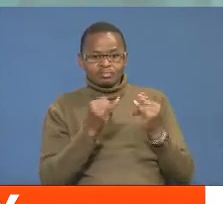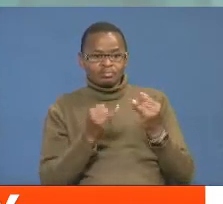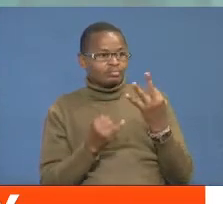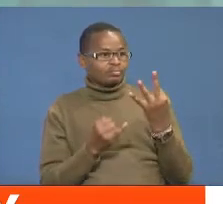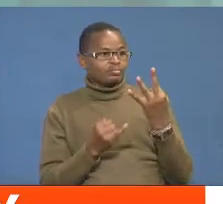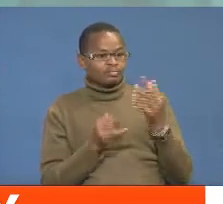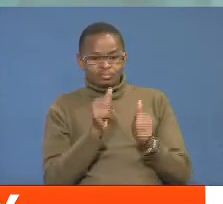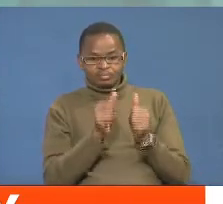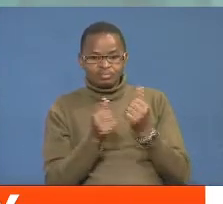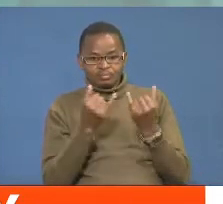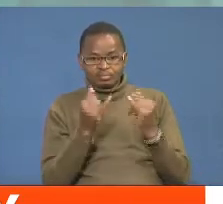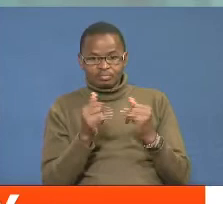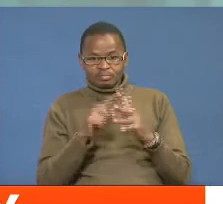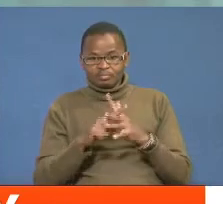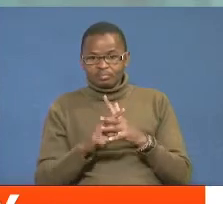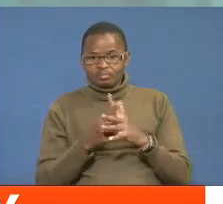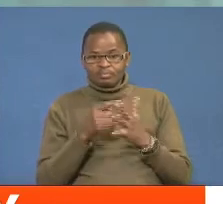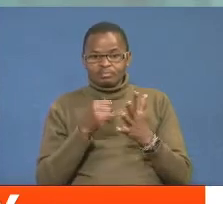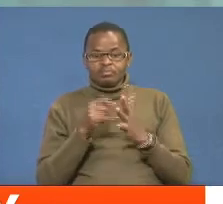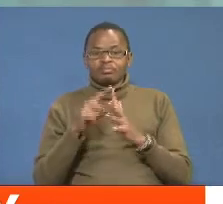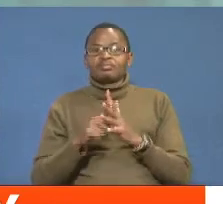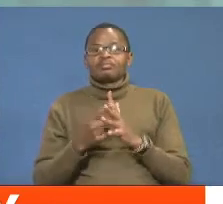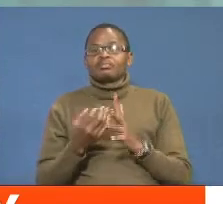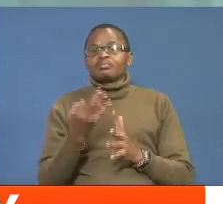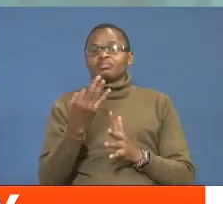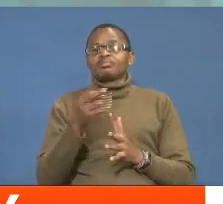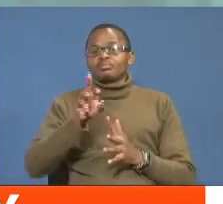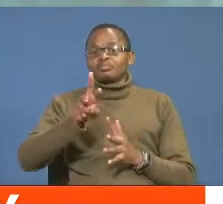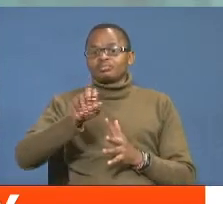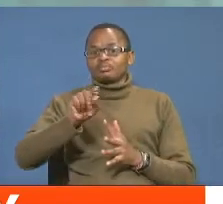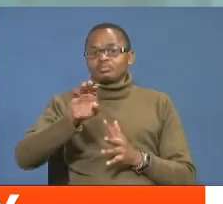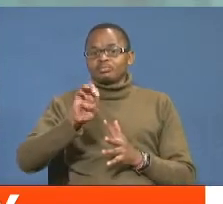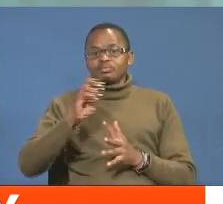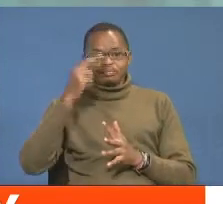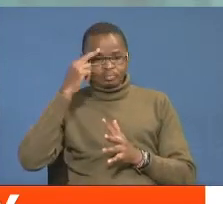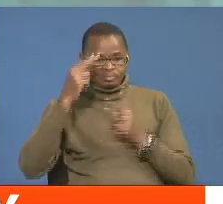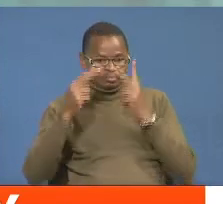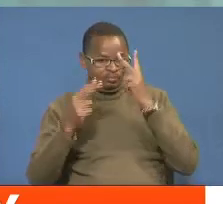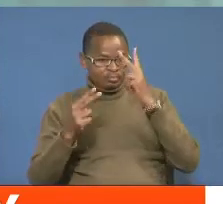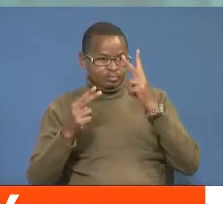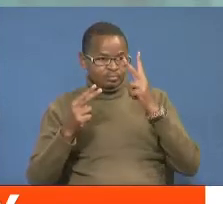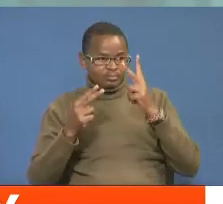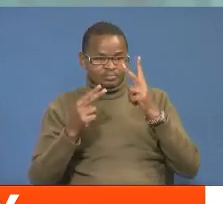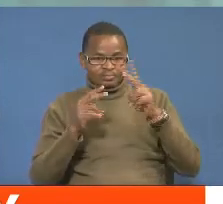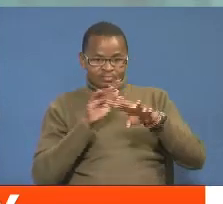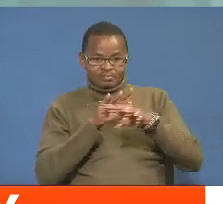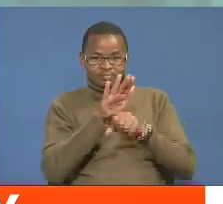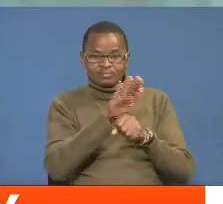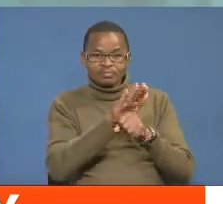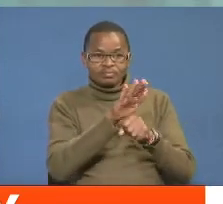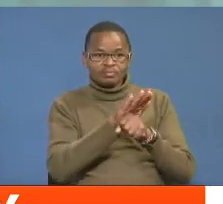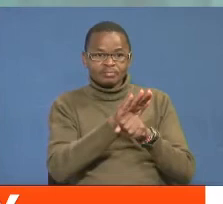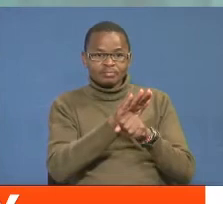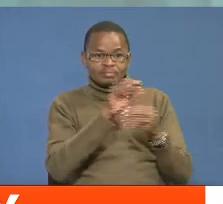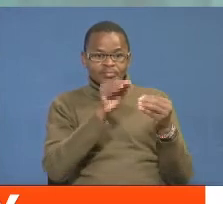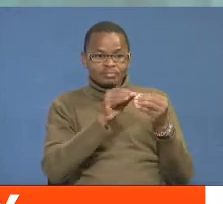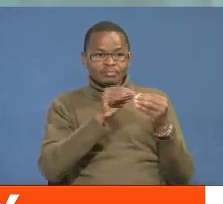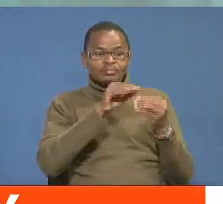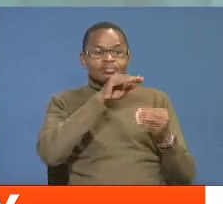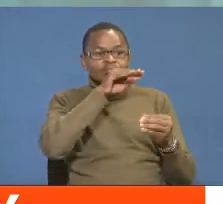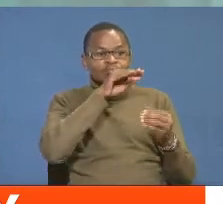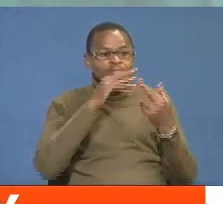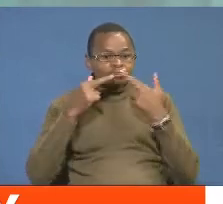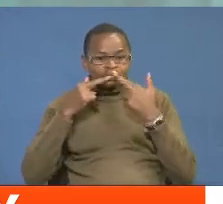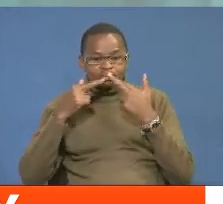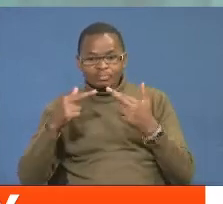third wave, which now is beginning, it is the beginning of our third wave, we are seeing it hit hard in terms of the number of deaths that are